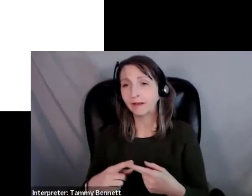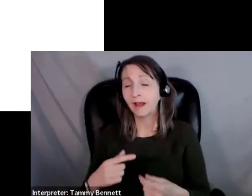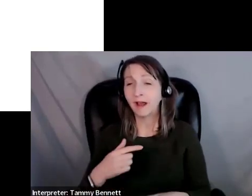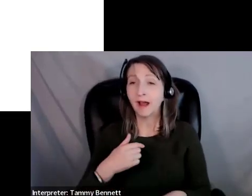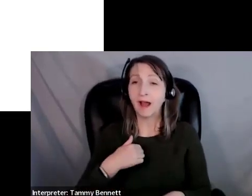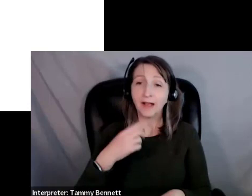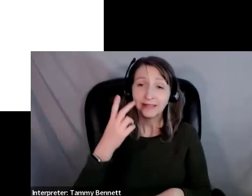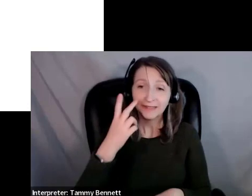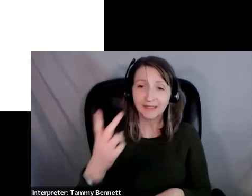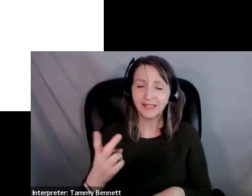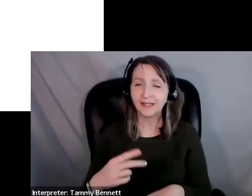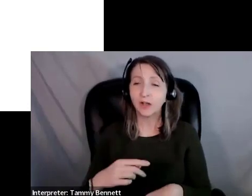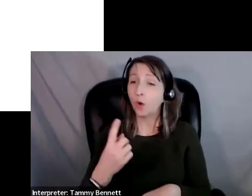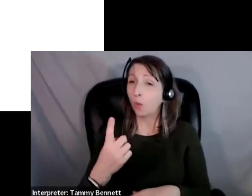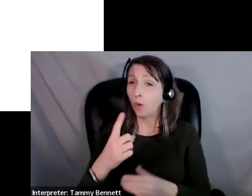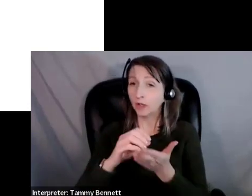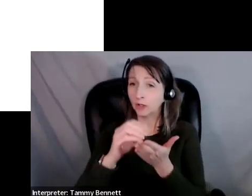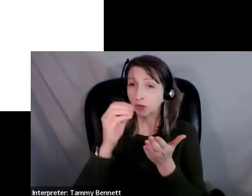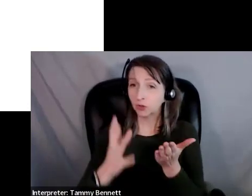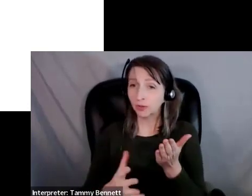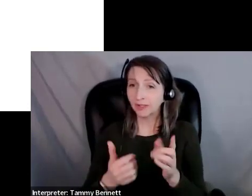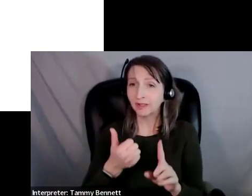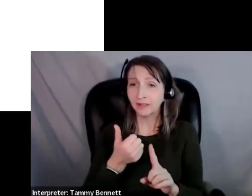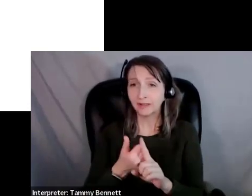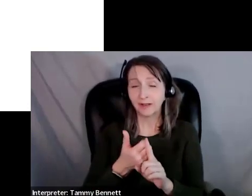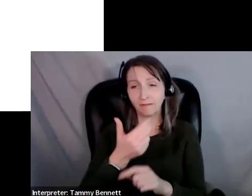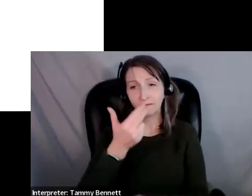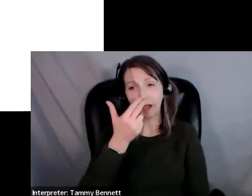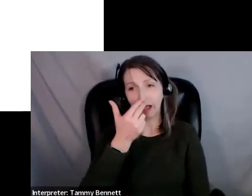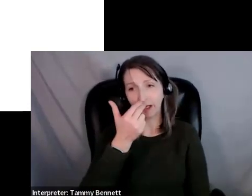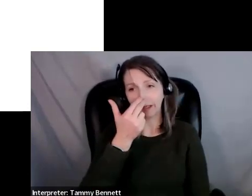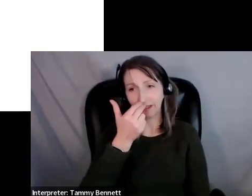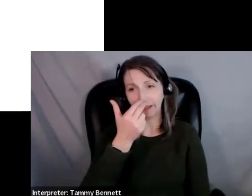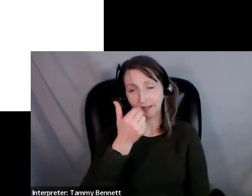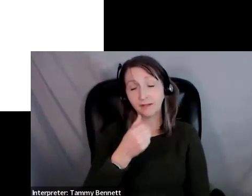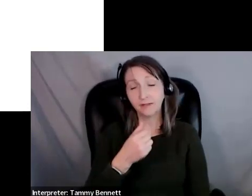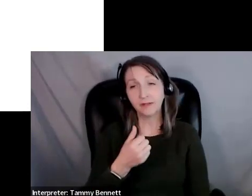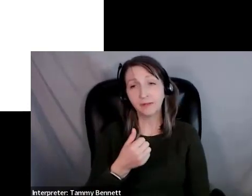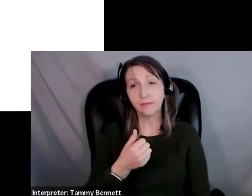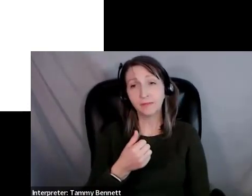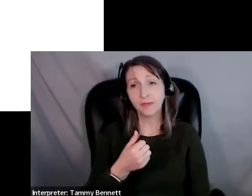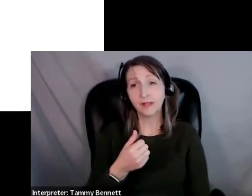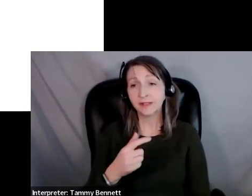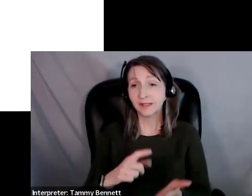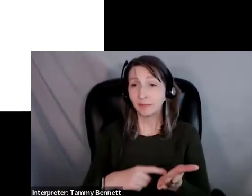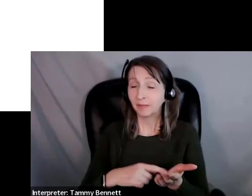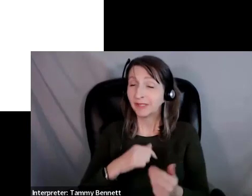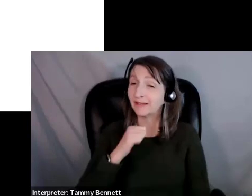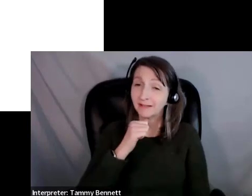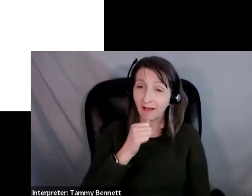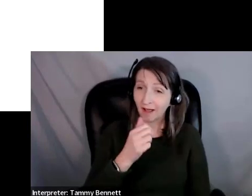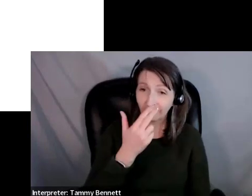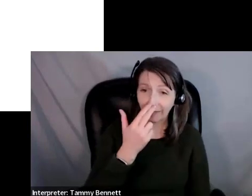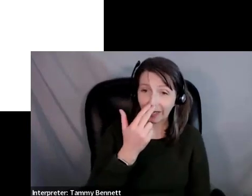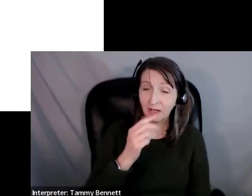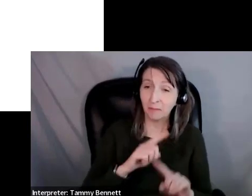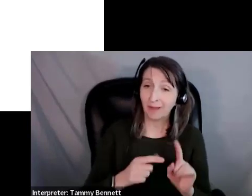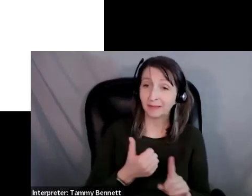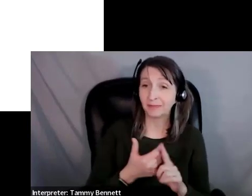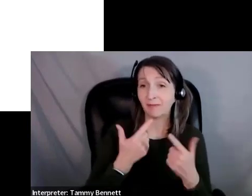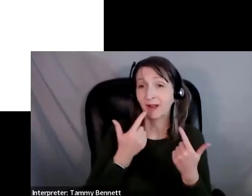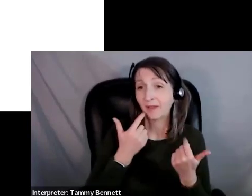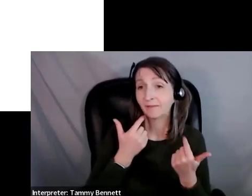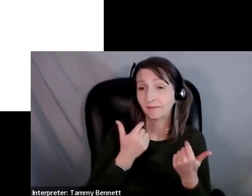one of my students, he is very, very funny. And he thinks he's very, very funny, even when he is not. And we recently